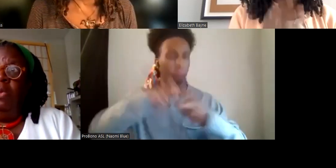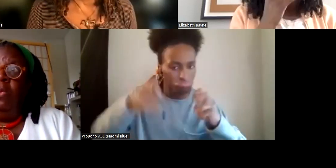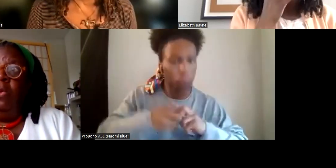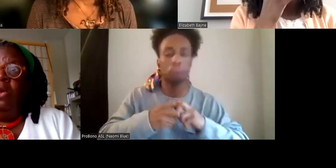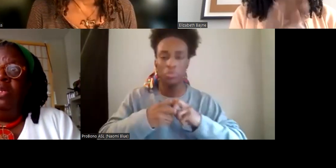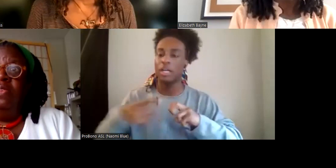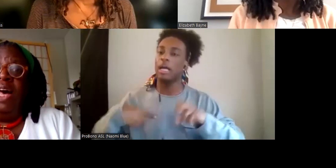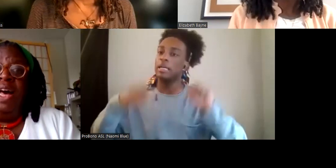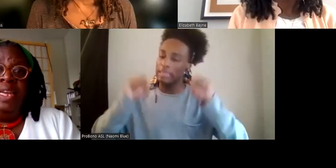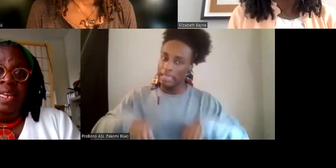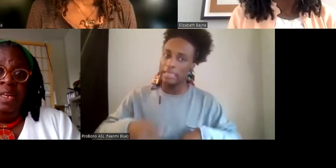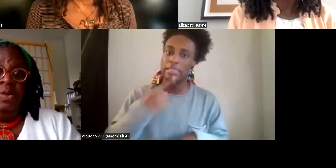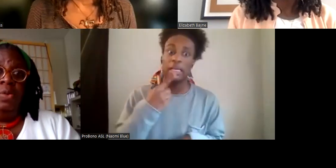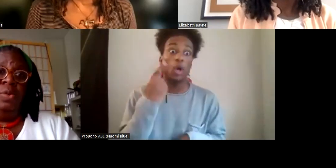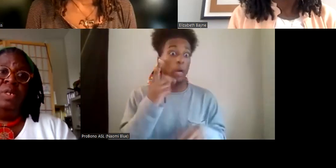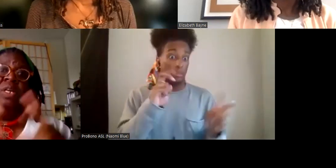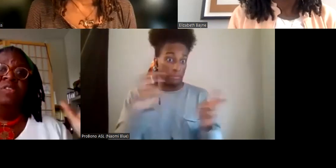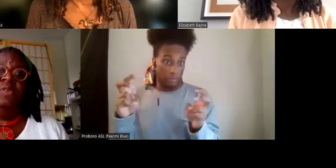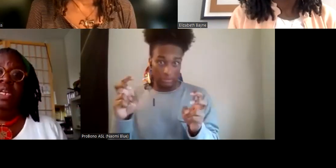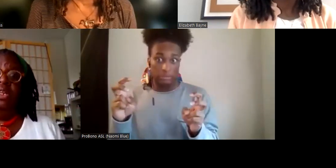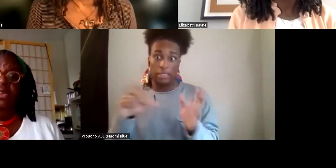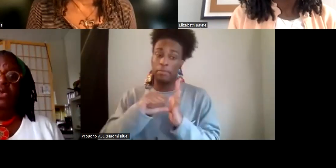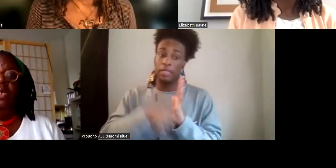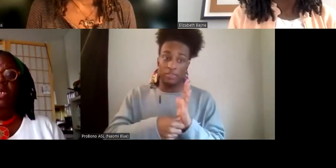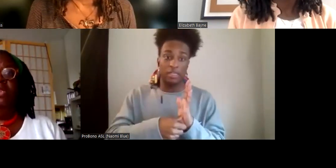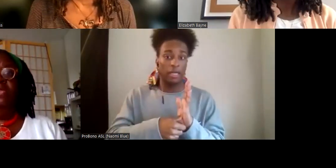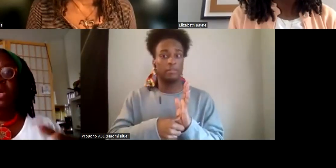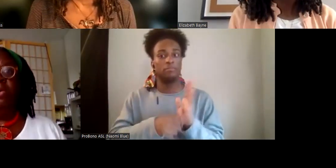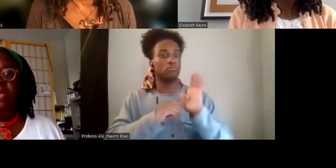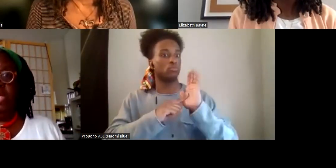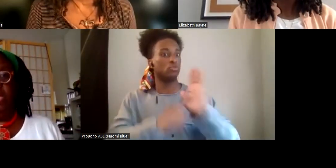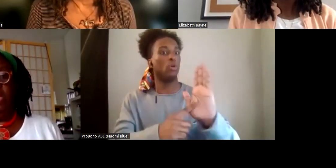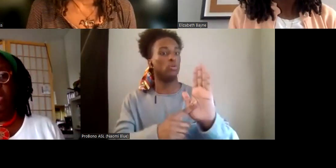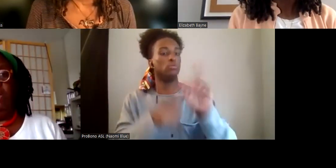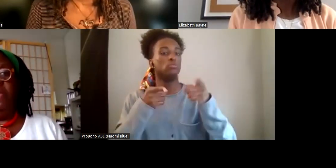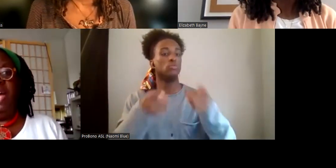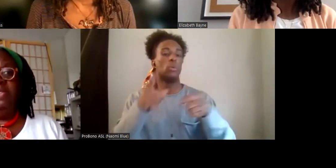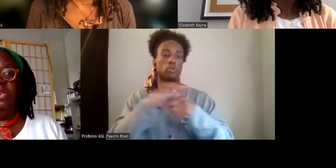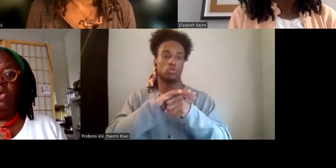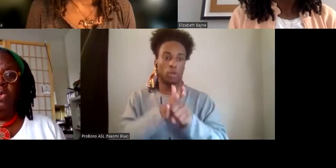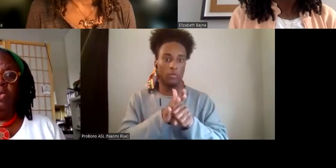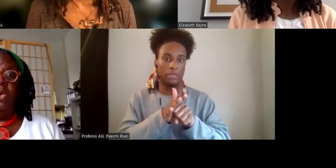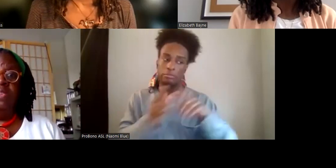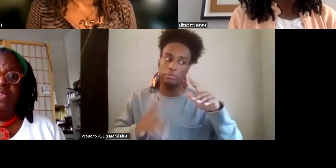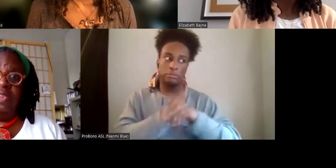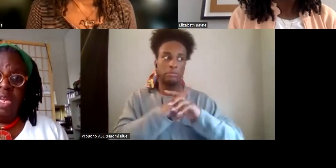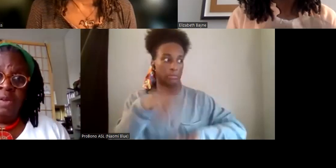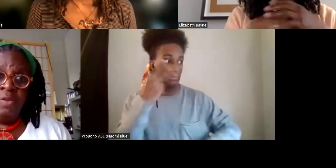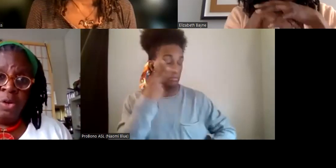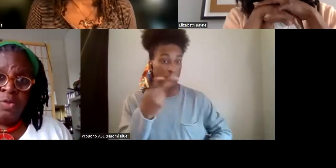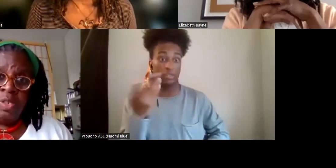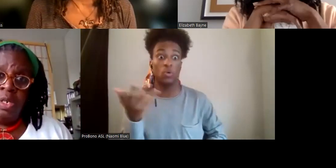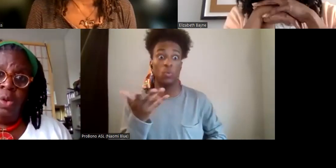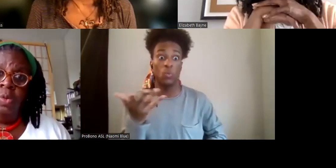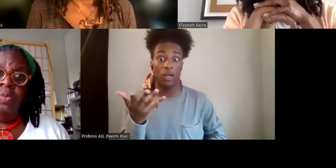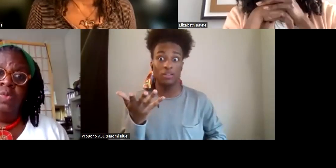that was highlighted or illustrated during this COVID fiasco